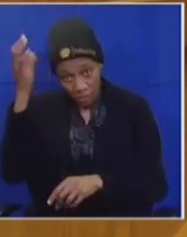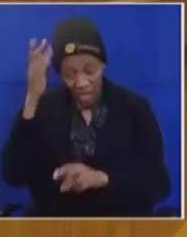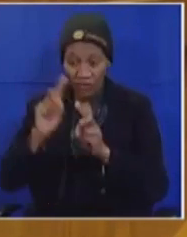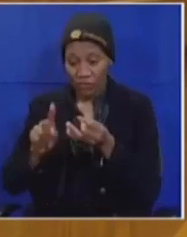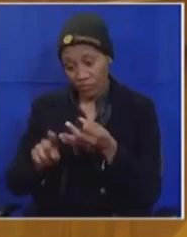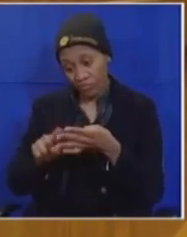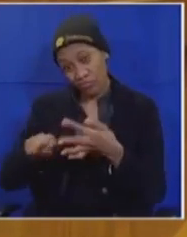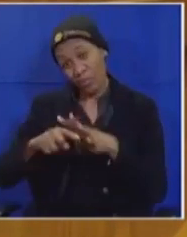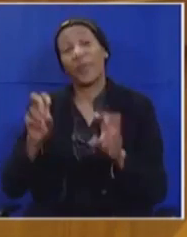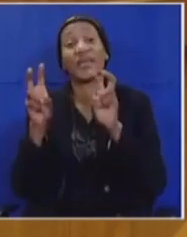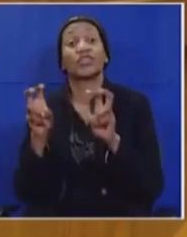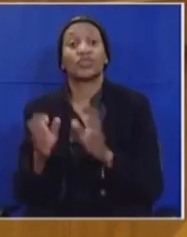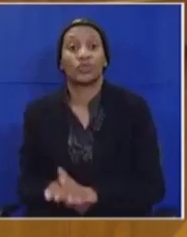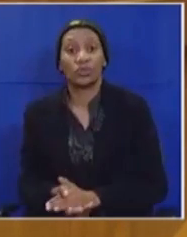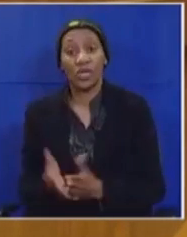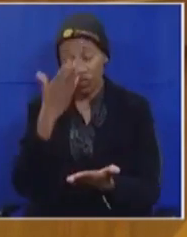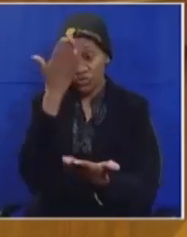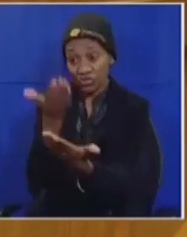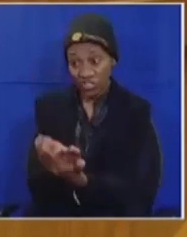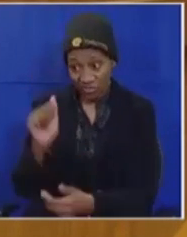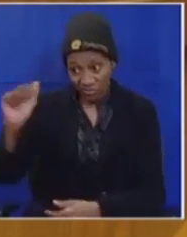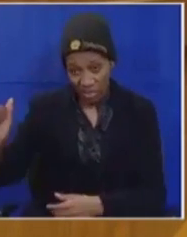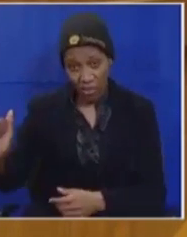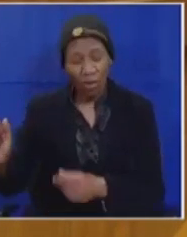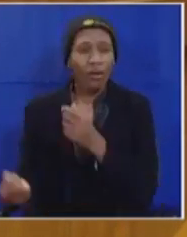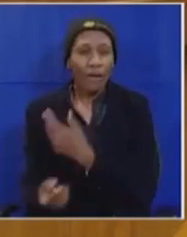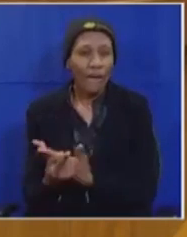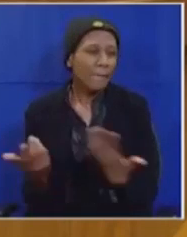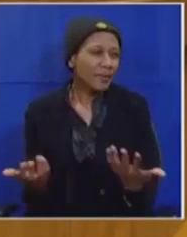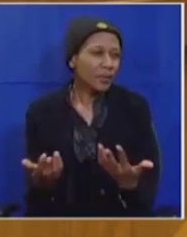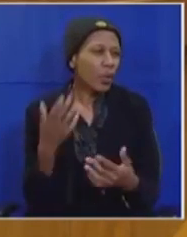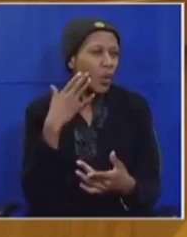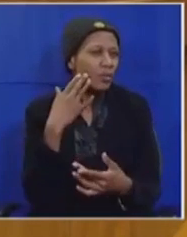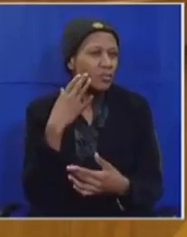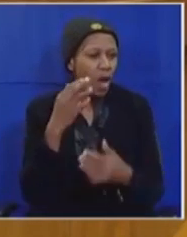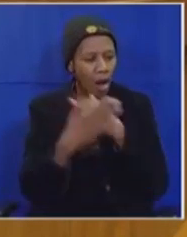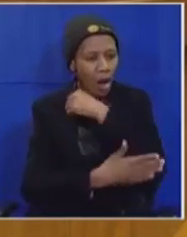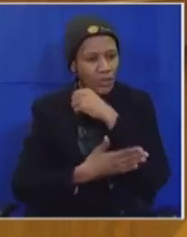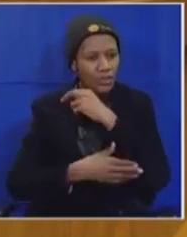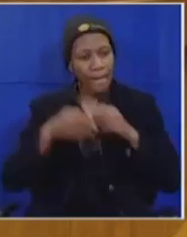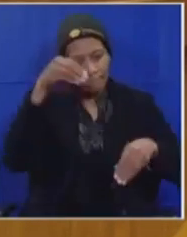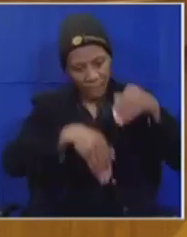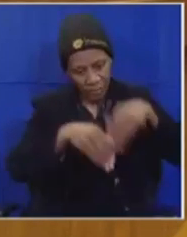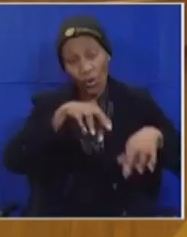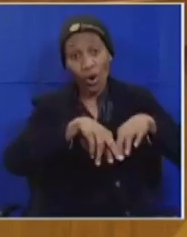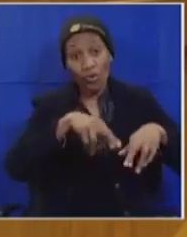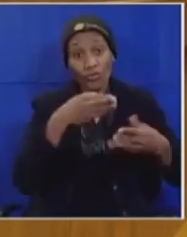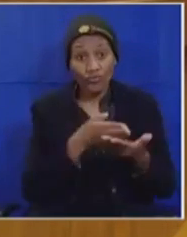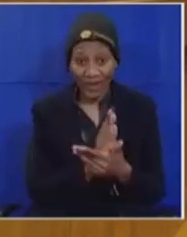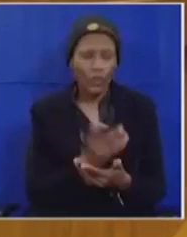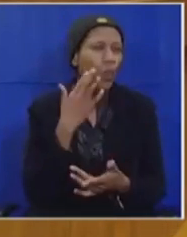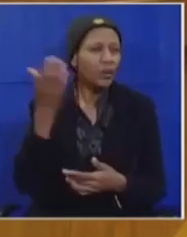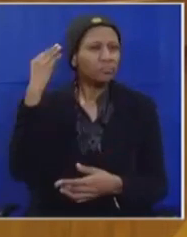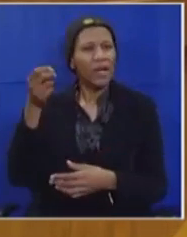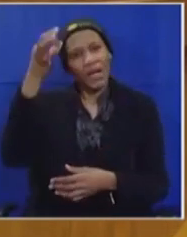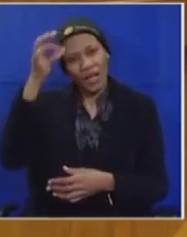consideration. What you are suggesting was done for the mineral rights of our country, when the government said